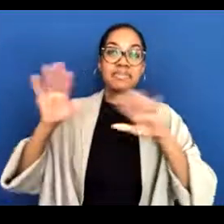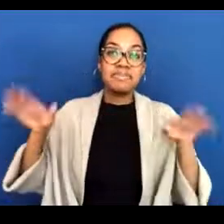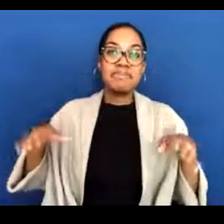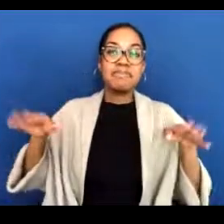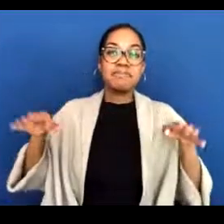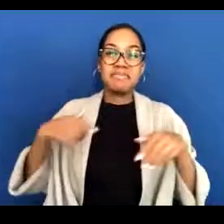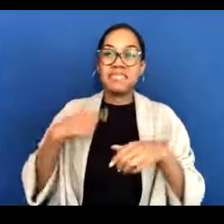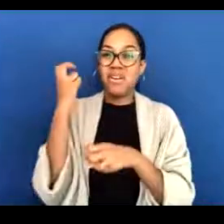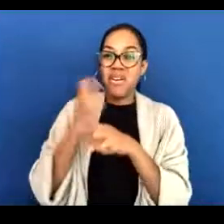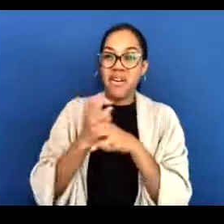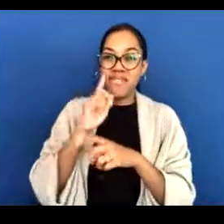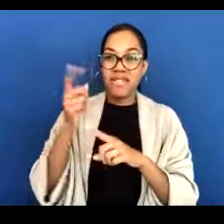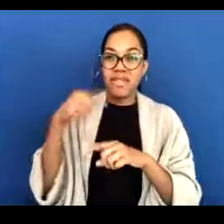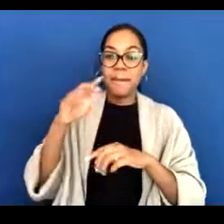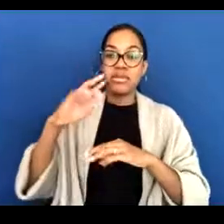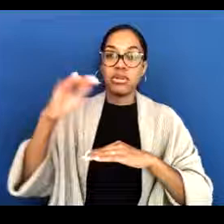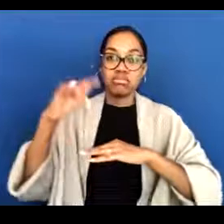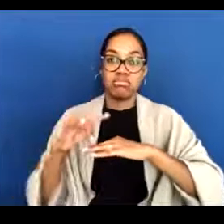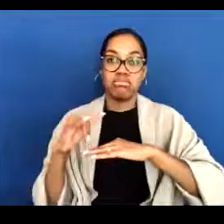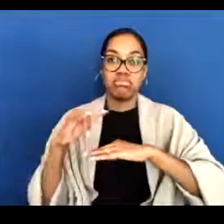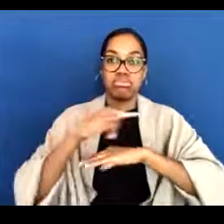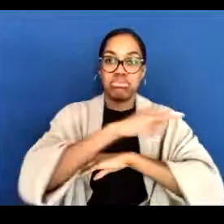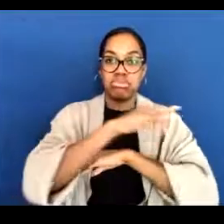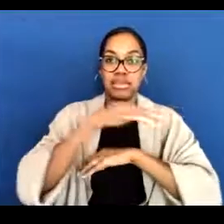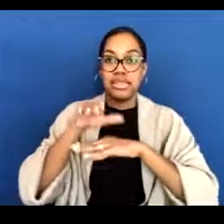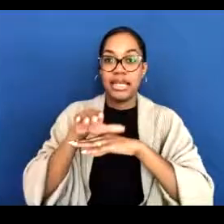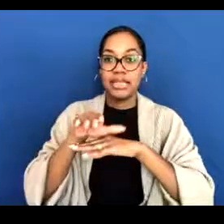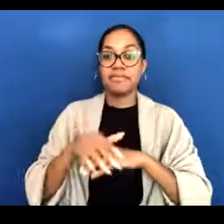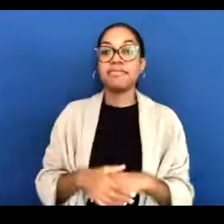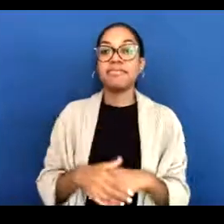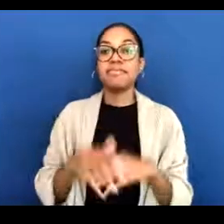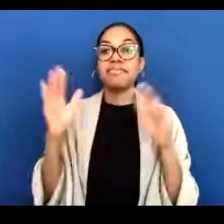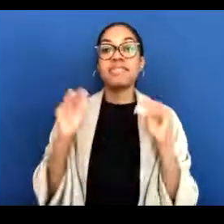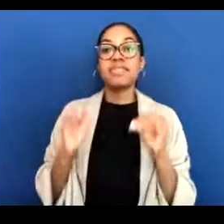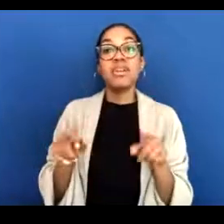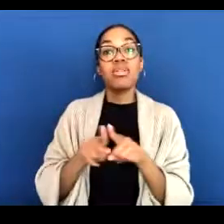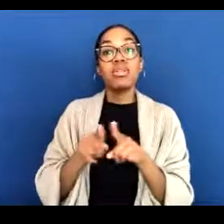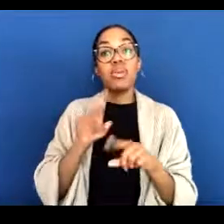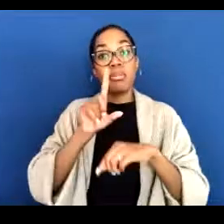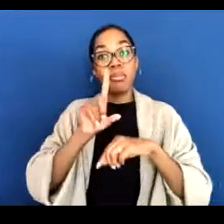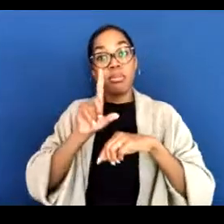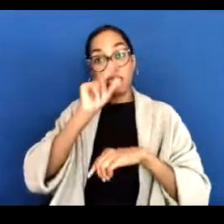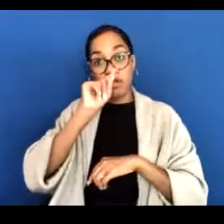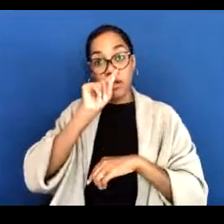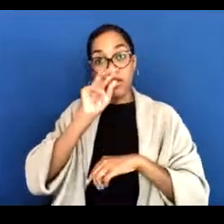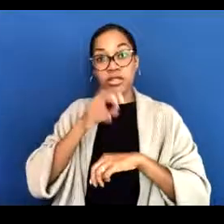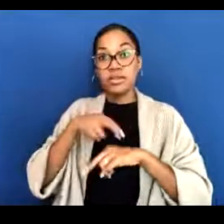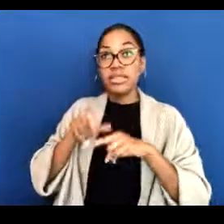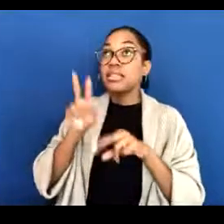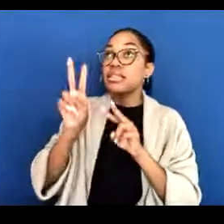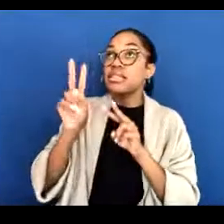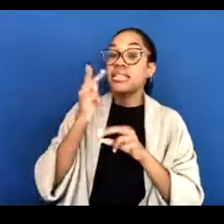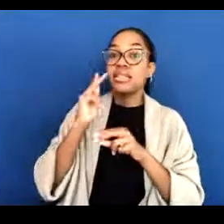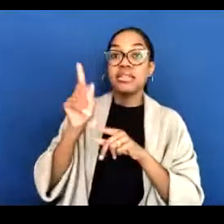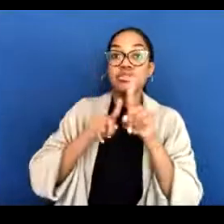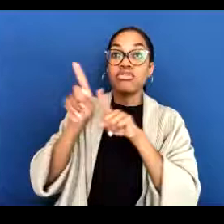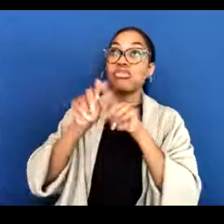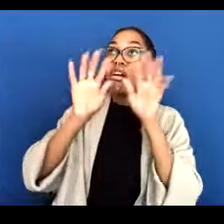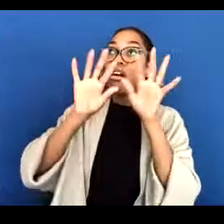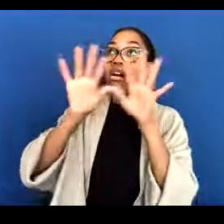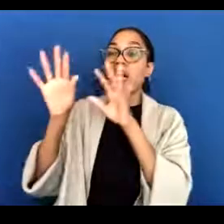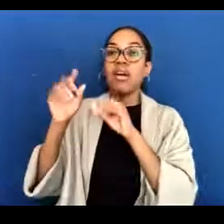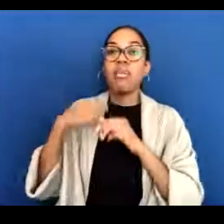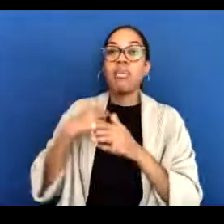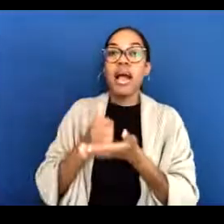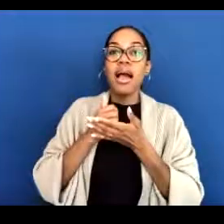actually use constellations, the positions of the stars in the night sky, as a guide to help them know which direction to migrate in.